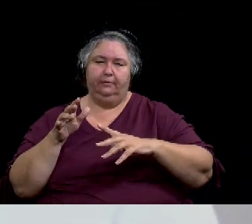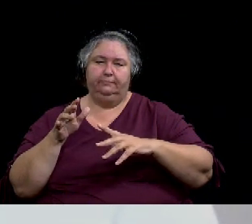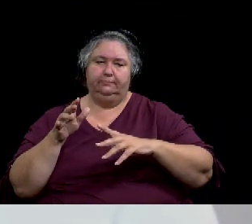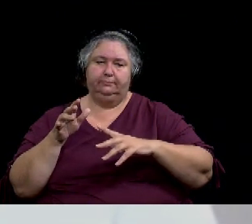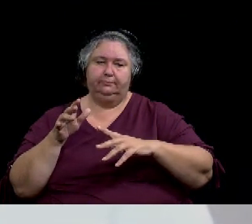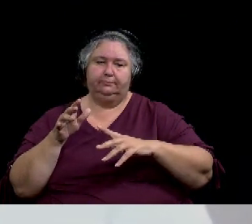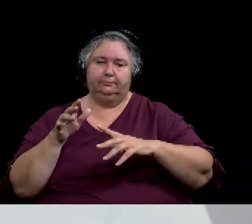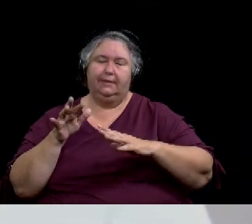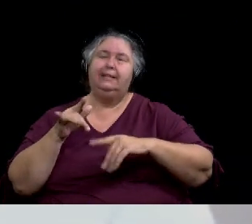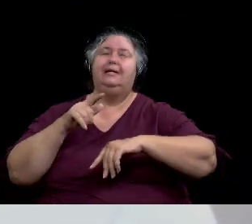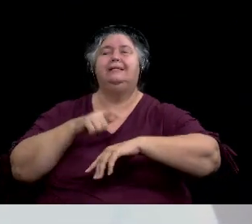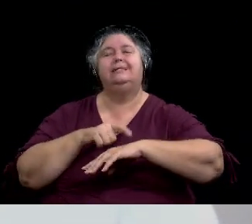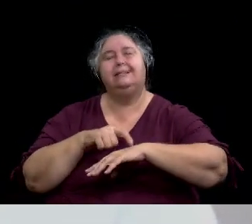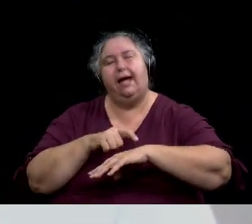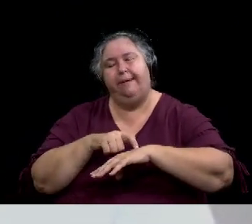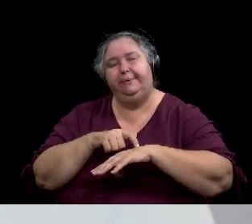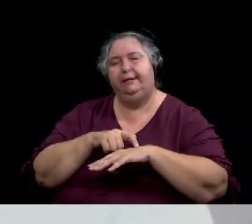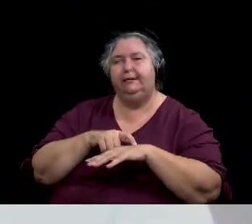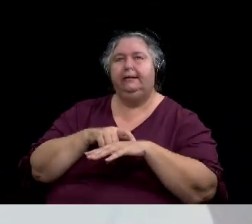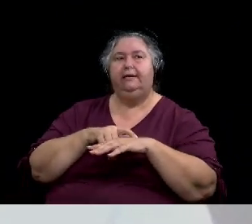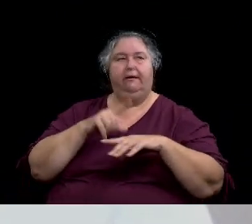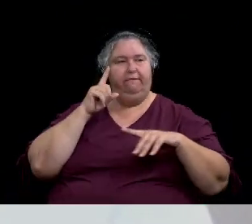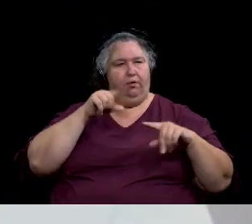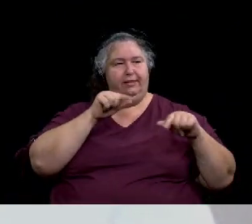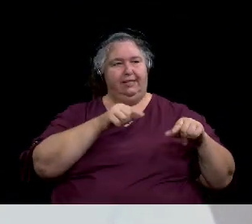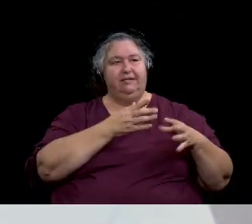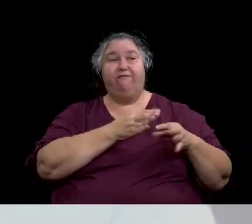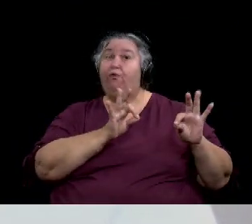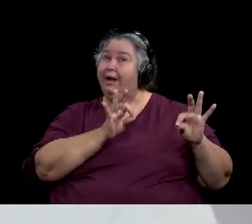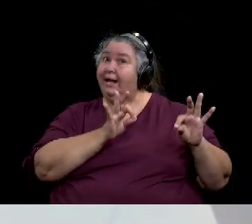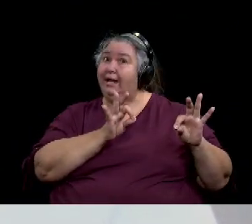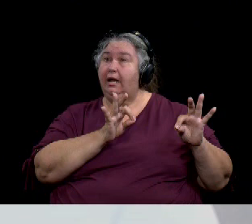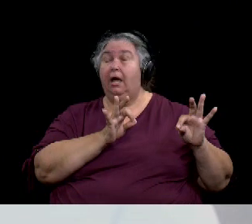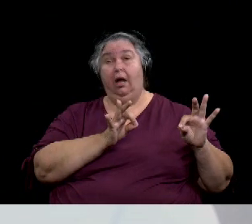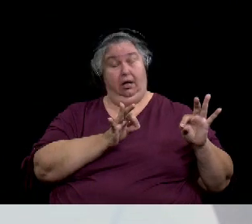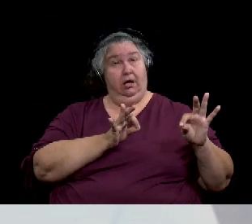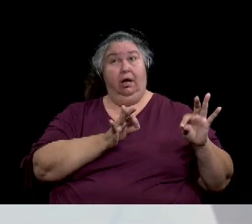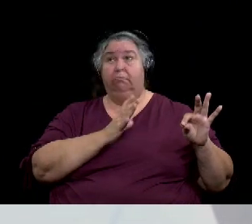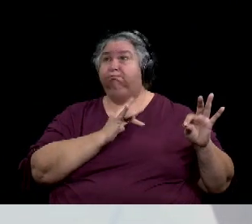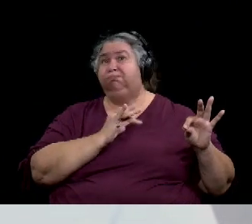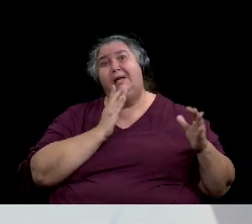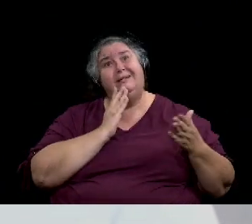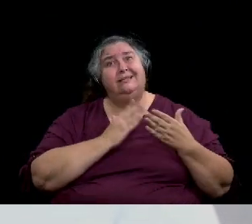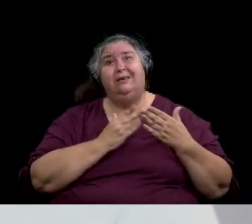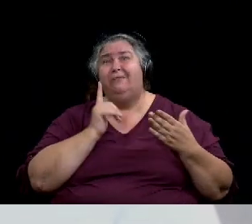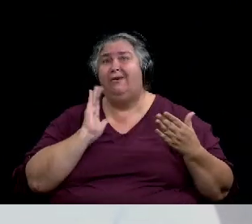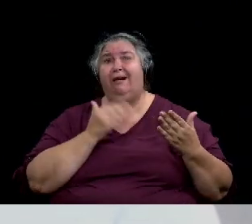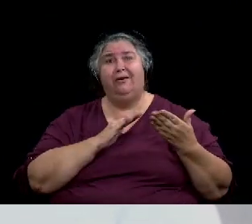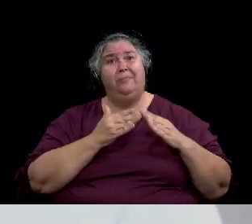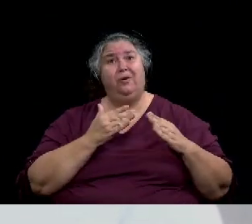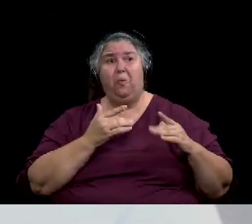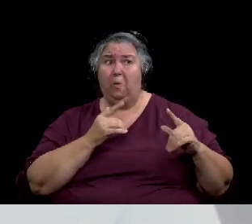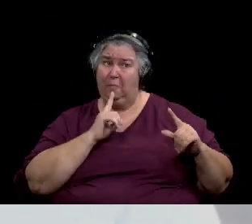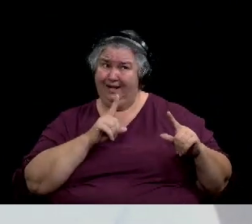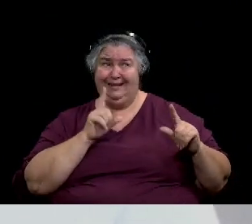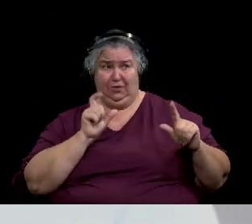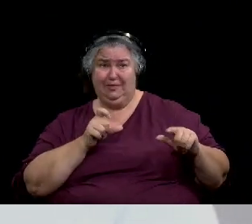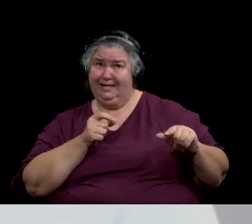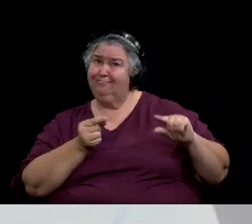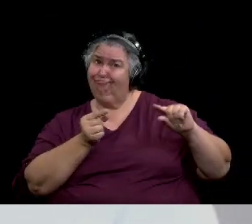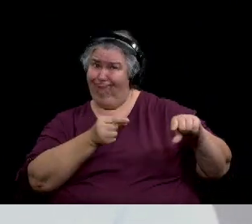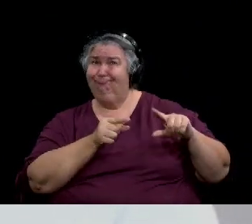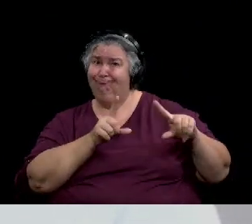public free option is just really a gift to our community that we just cannot afford